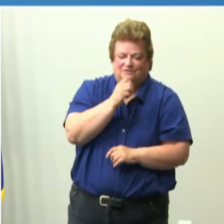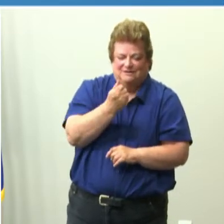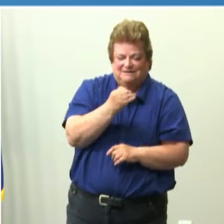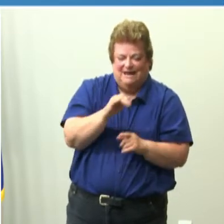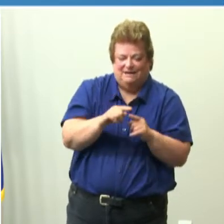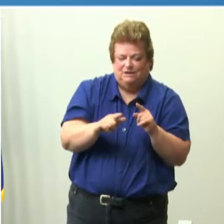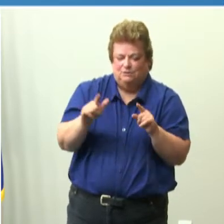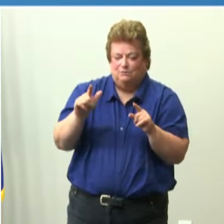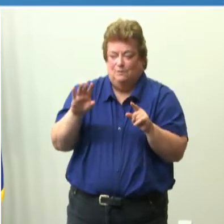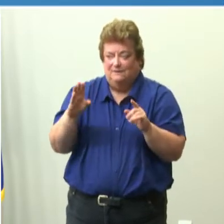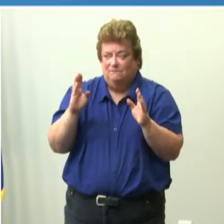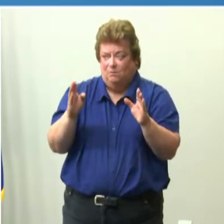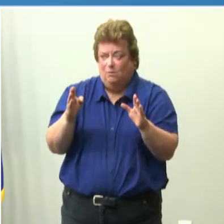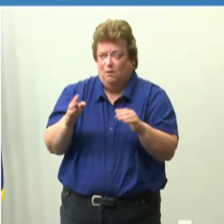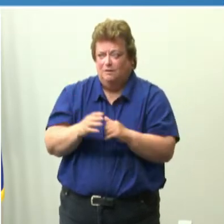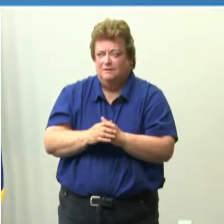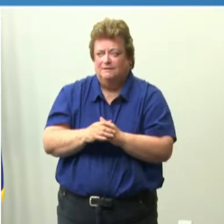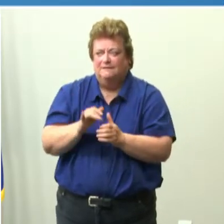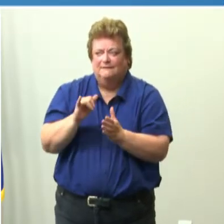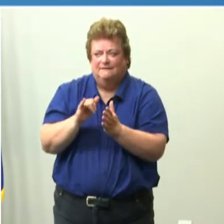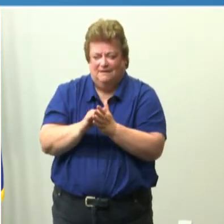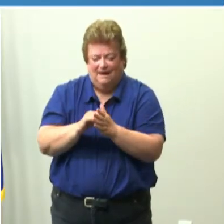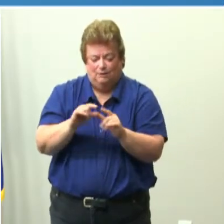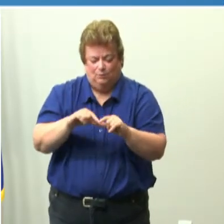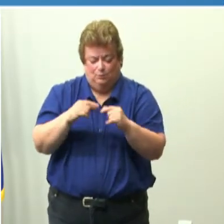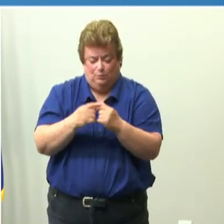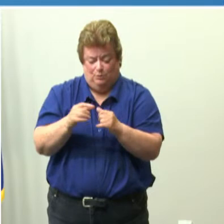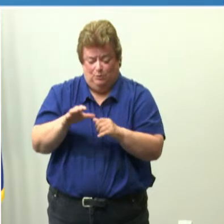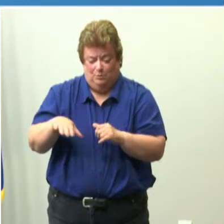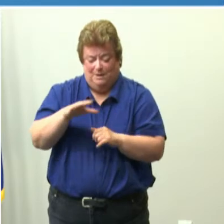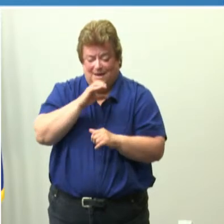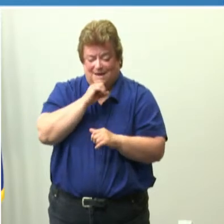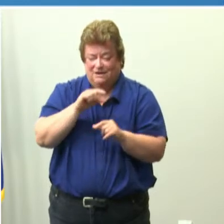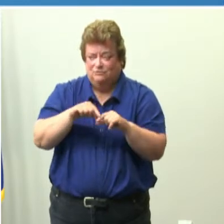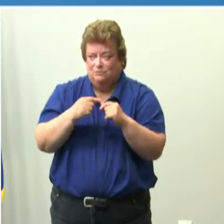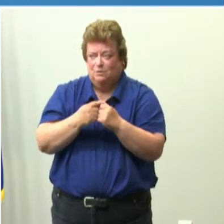to 24. This is the only eligible